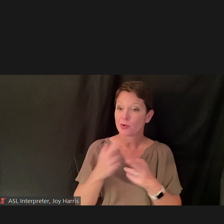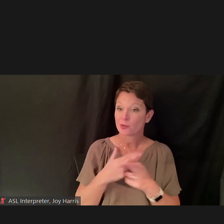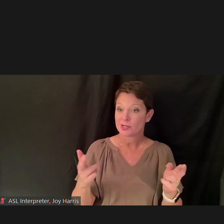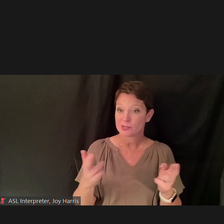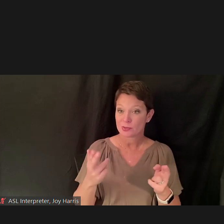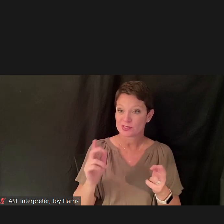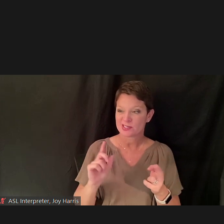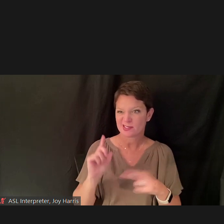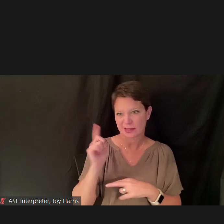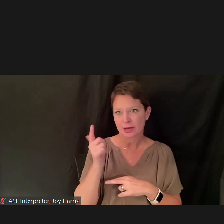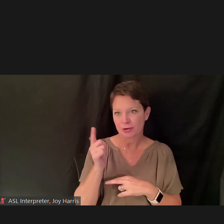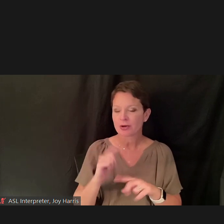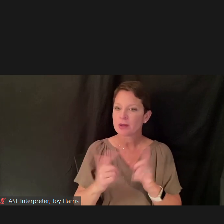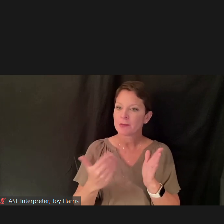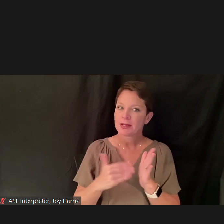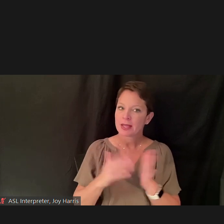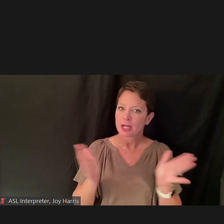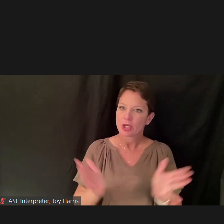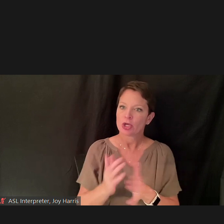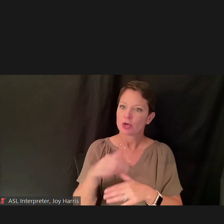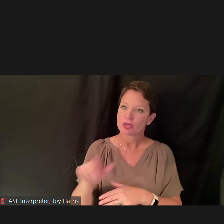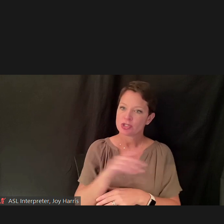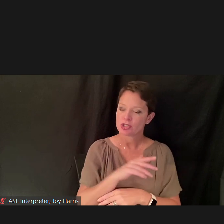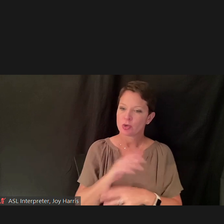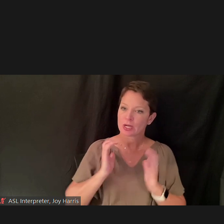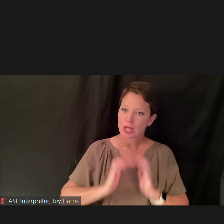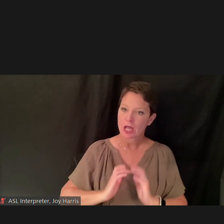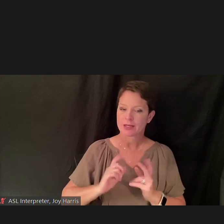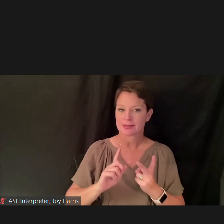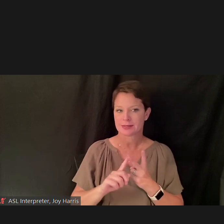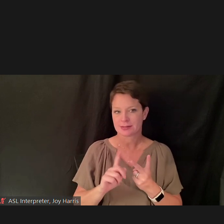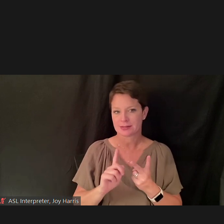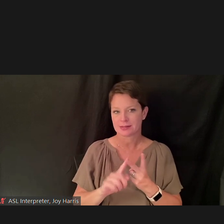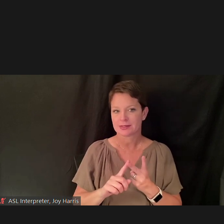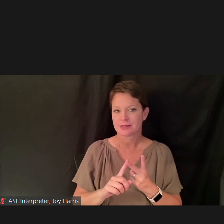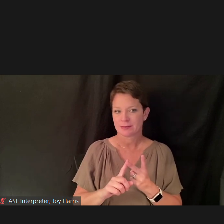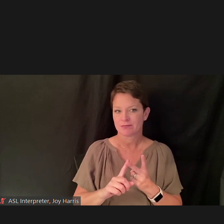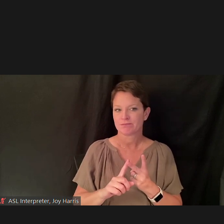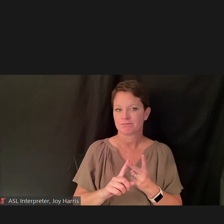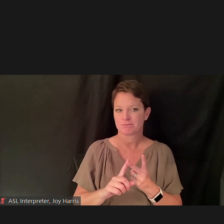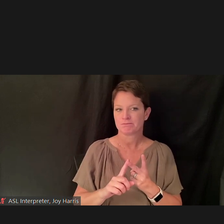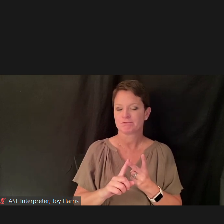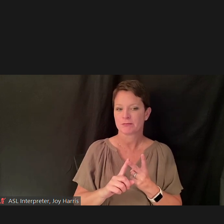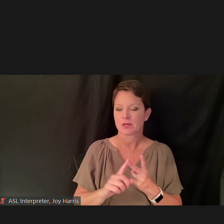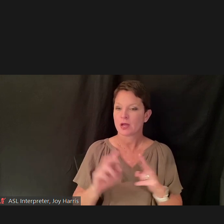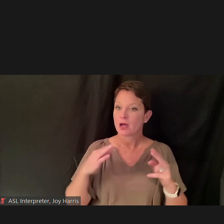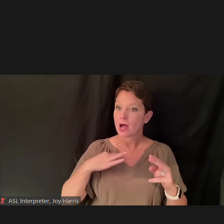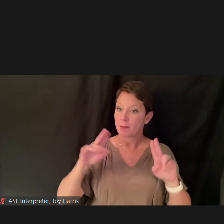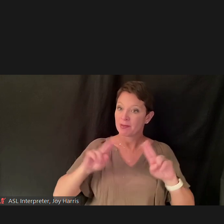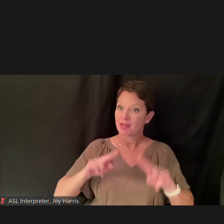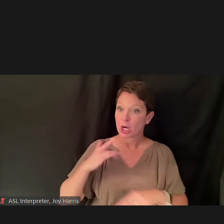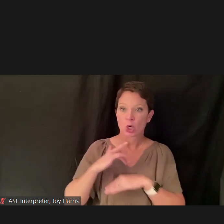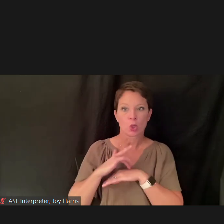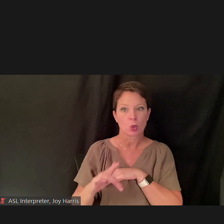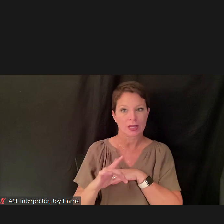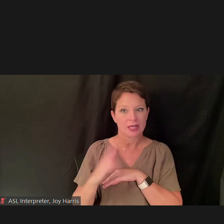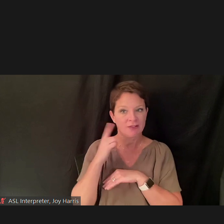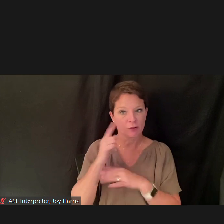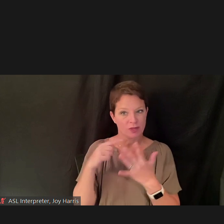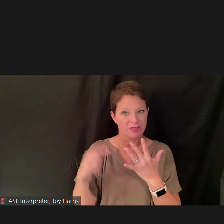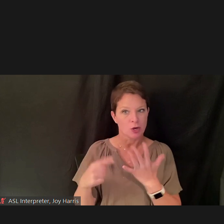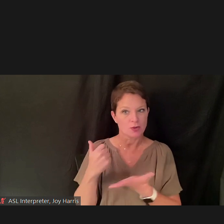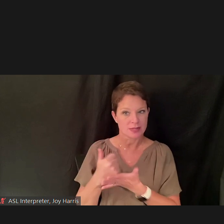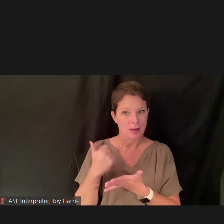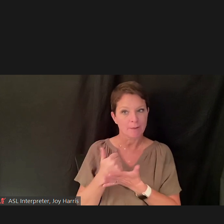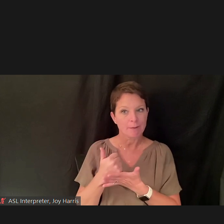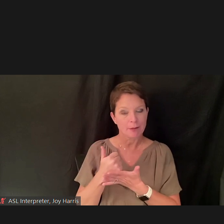you all. You can Vamos a enviar encourage estos your recursos. clients to apply early for Dice a these sus utility clientes